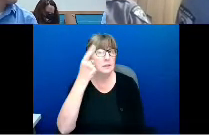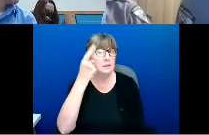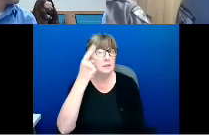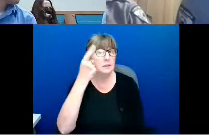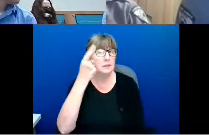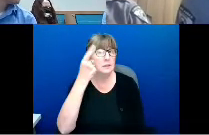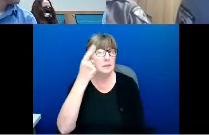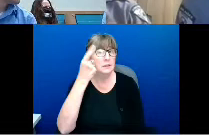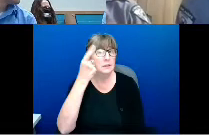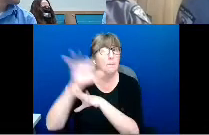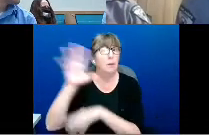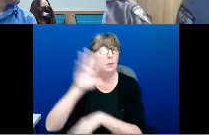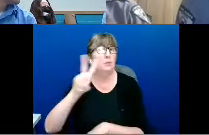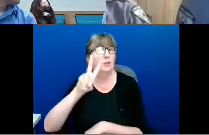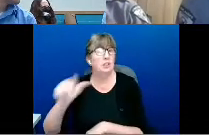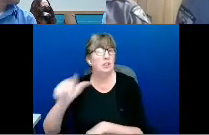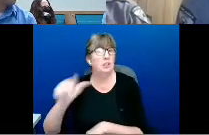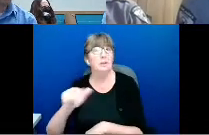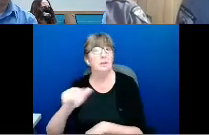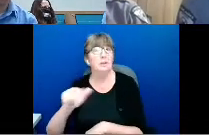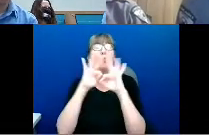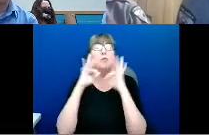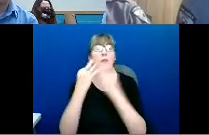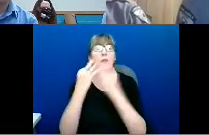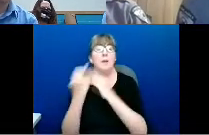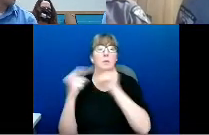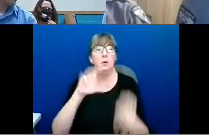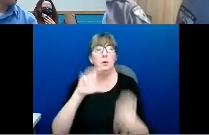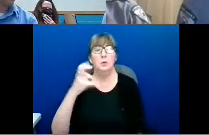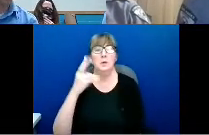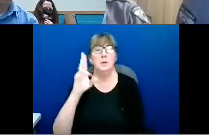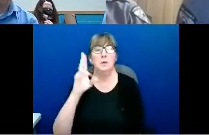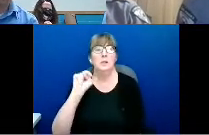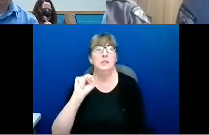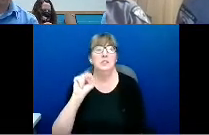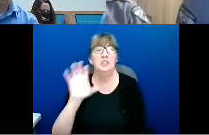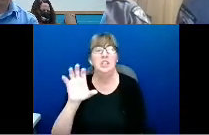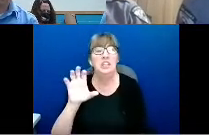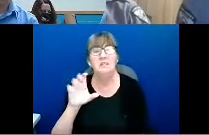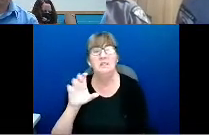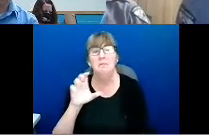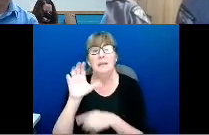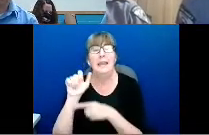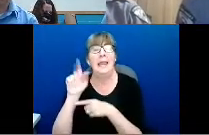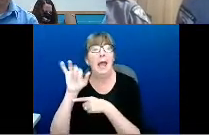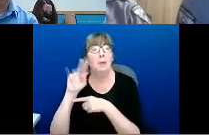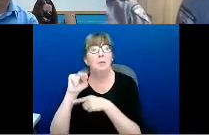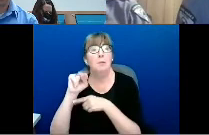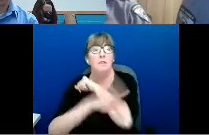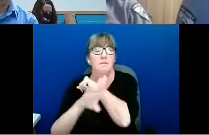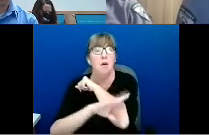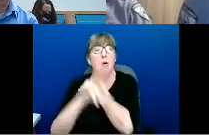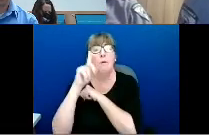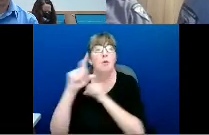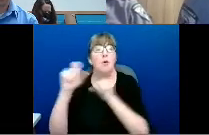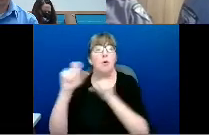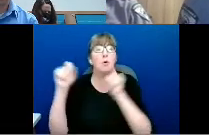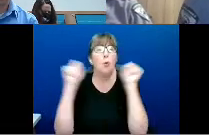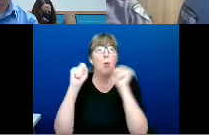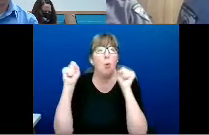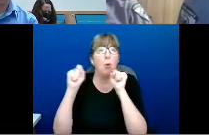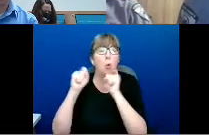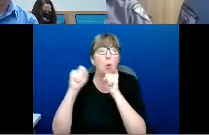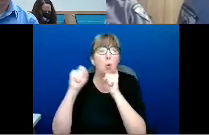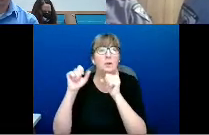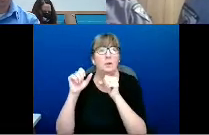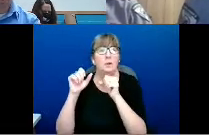was a family affair to go chink the cabin every fall of the year so that it would keep the cold air out in the winter.